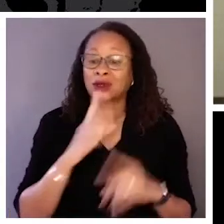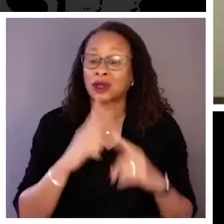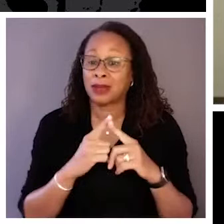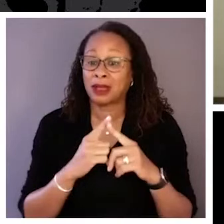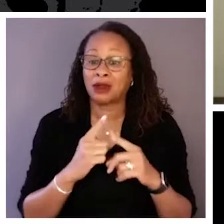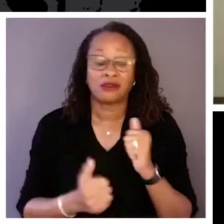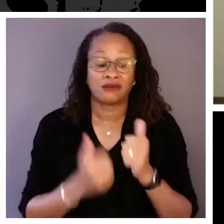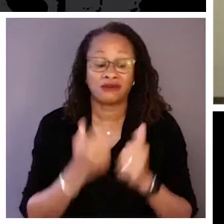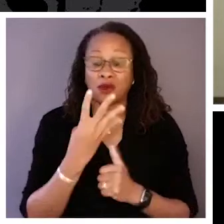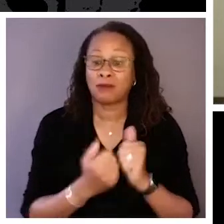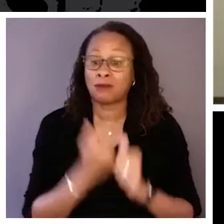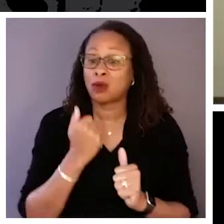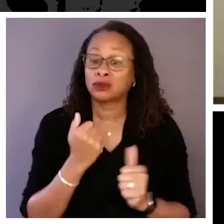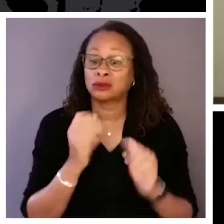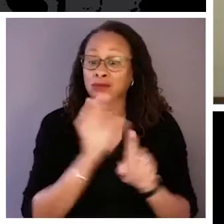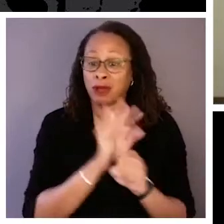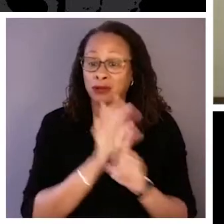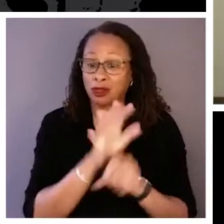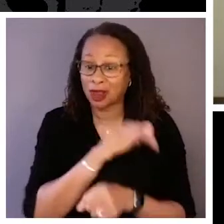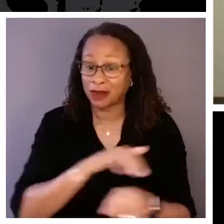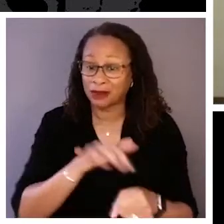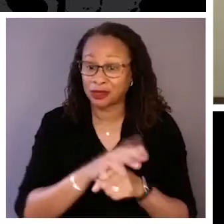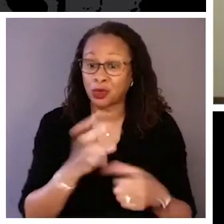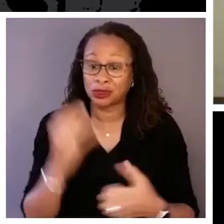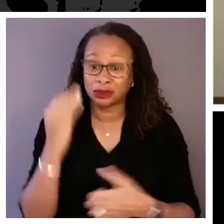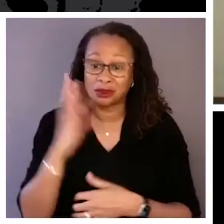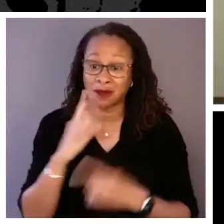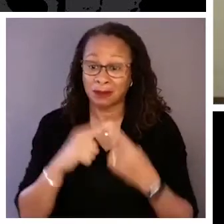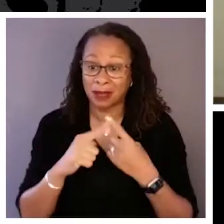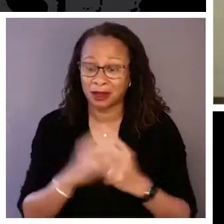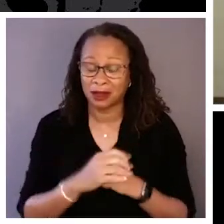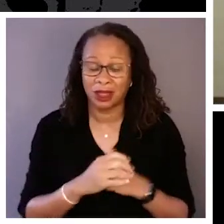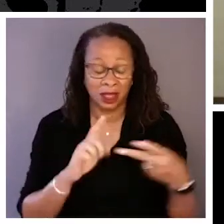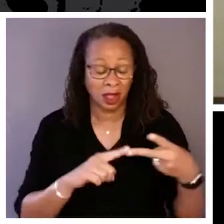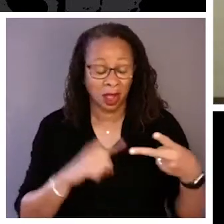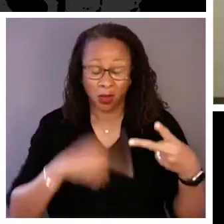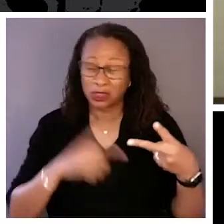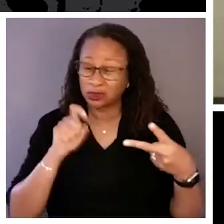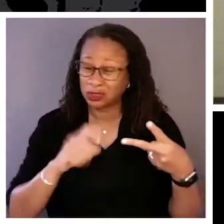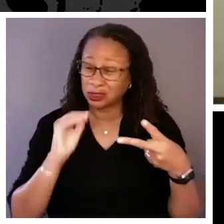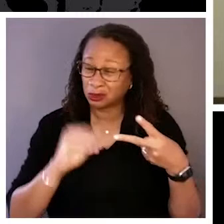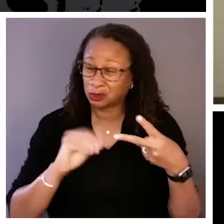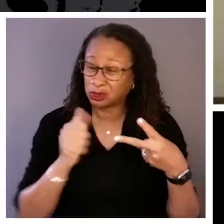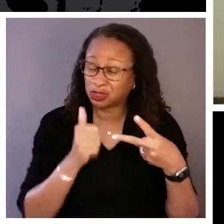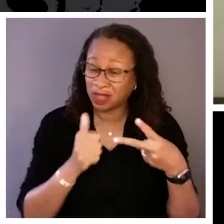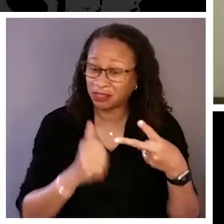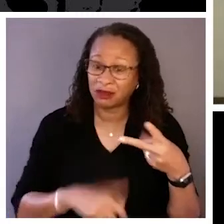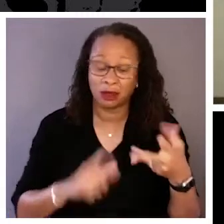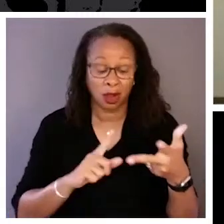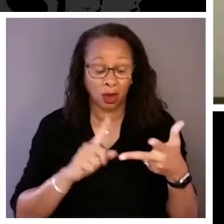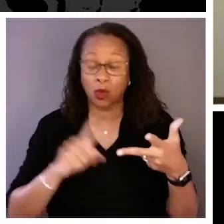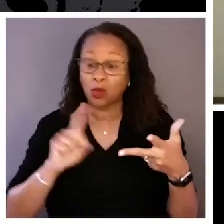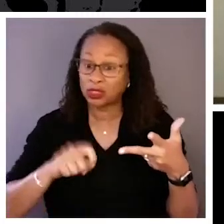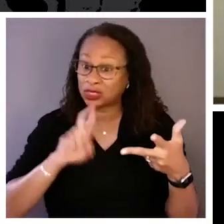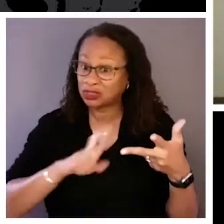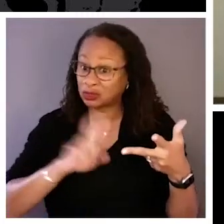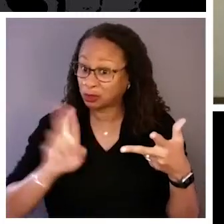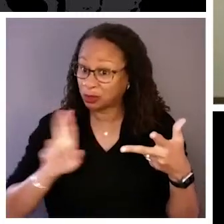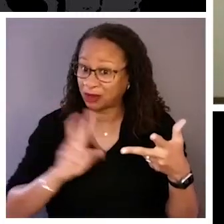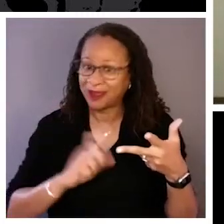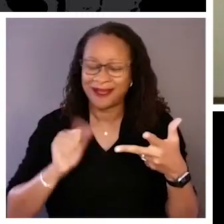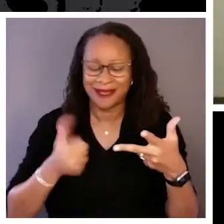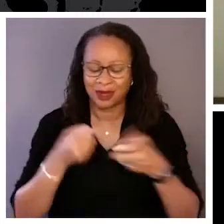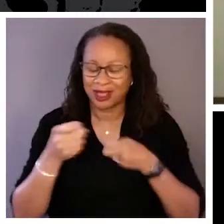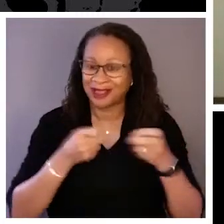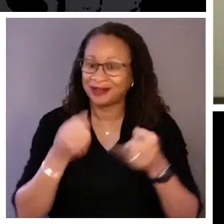to know about, updates you should be aware of for your taxes, what you'll need to put together your return, how to handle expenses, and